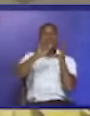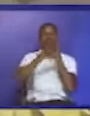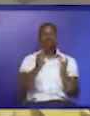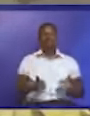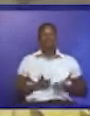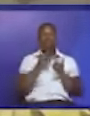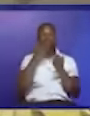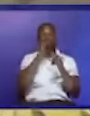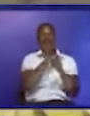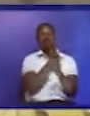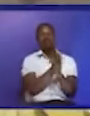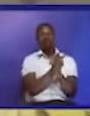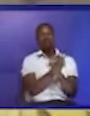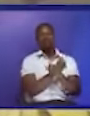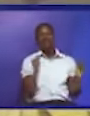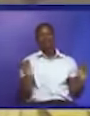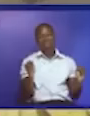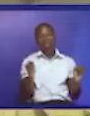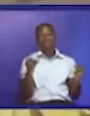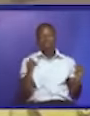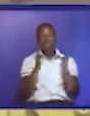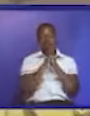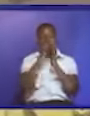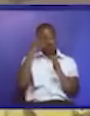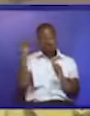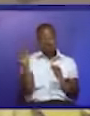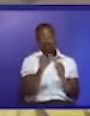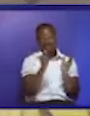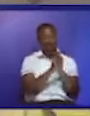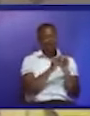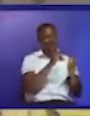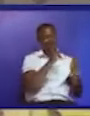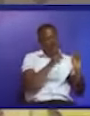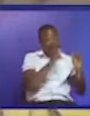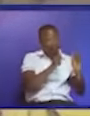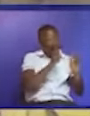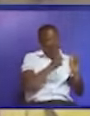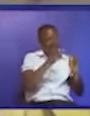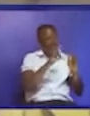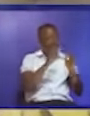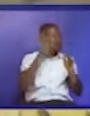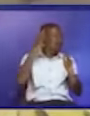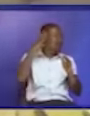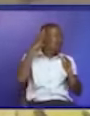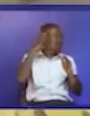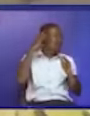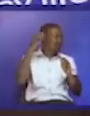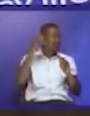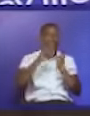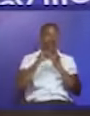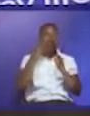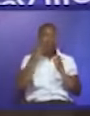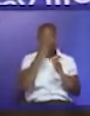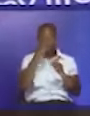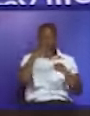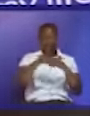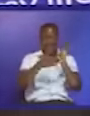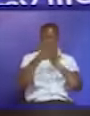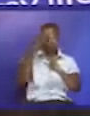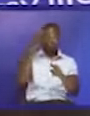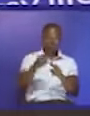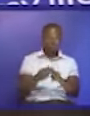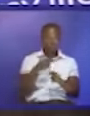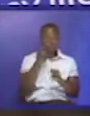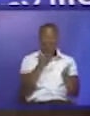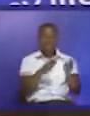preserved. Again, I pray for you. The mystery of the hearing ear and the seeing eye, in the name of Jesus who died